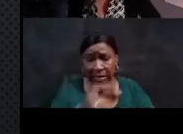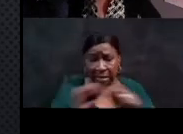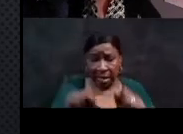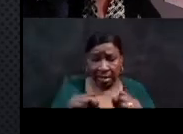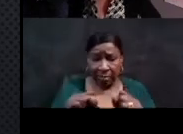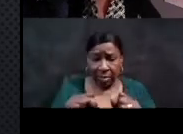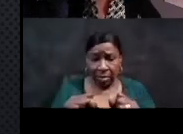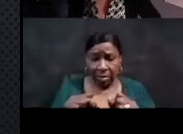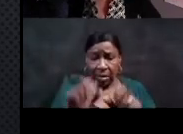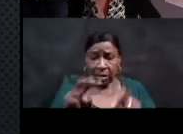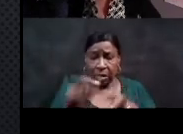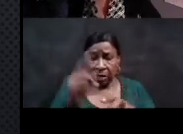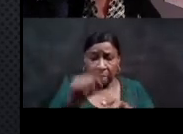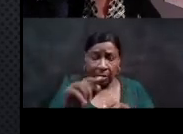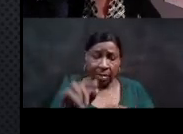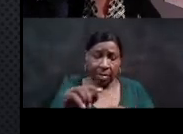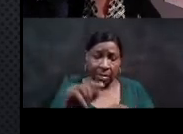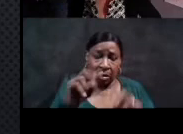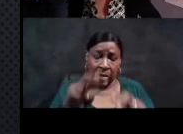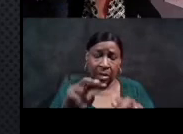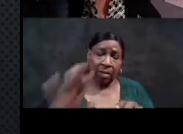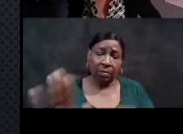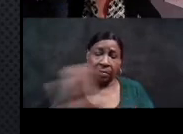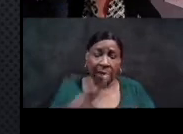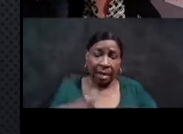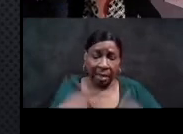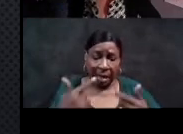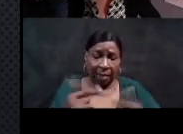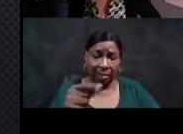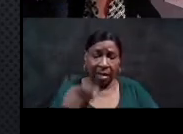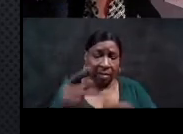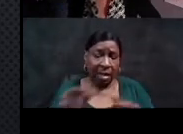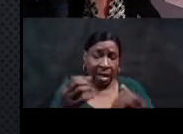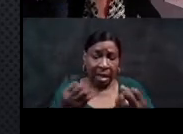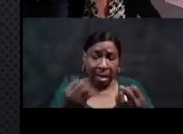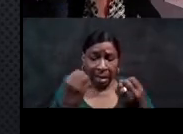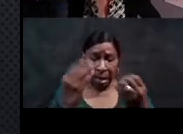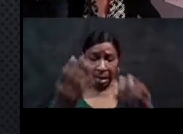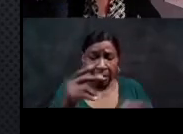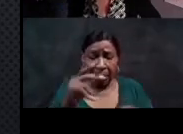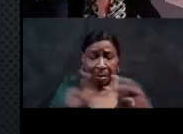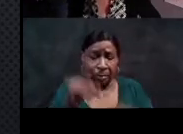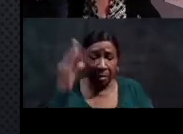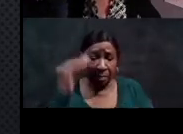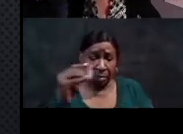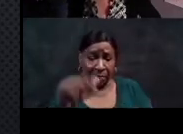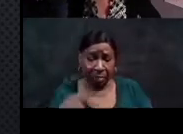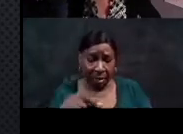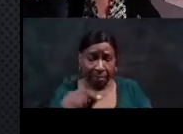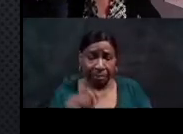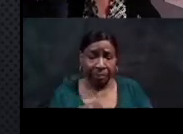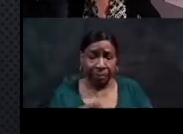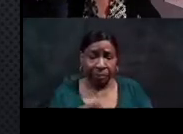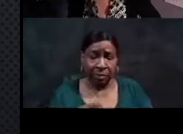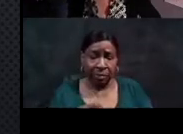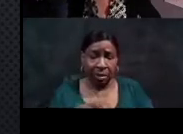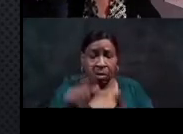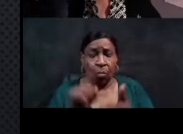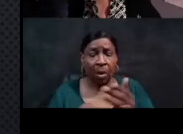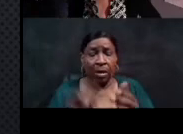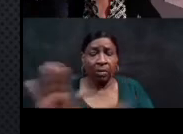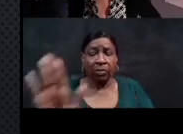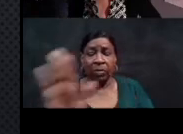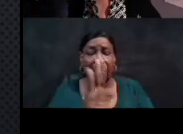So in our field, in feminist geography, there are a lot of people writing about intimate geopolitics. What are the lived experiences